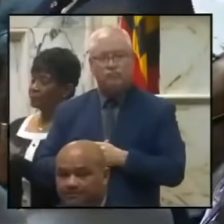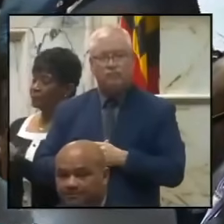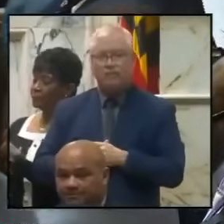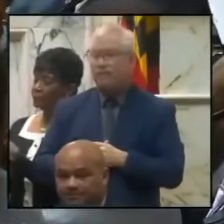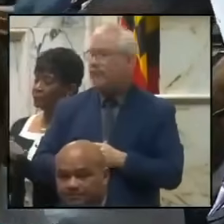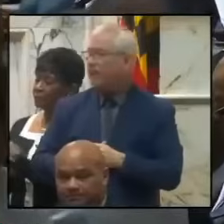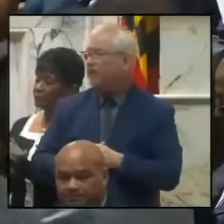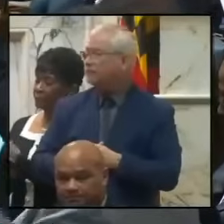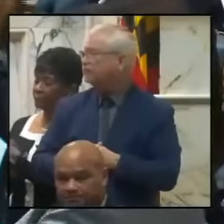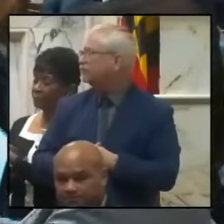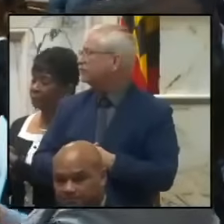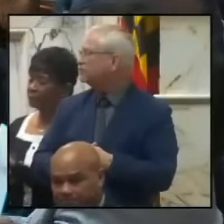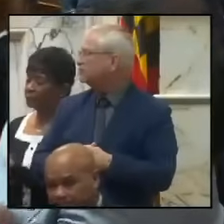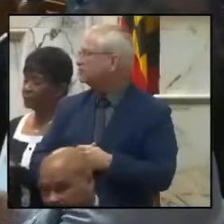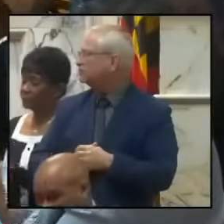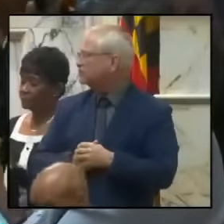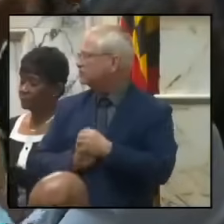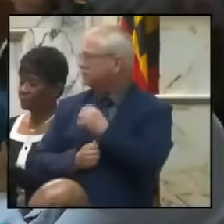So listen, guys,